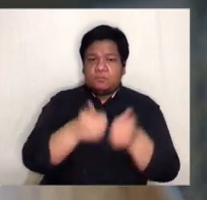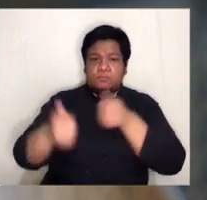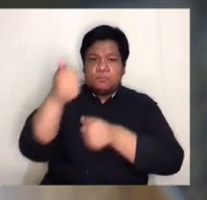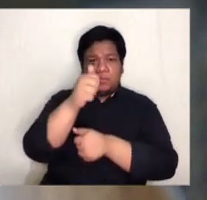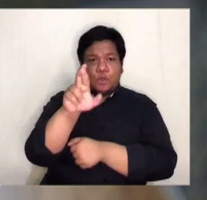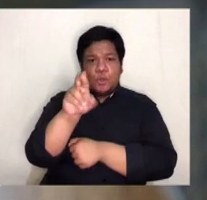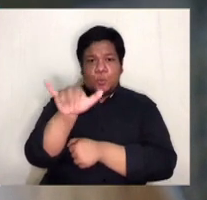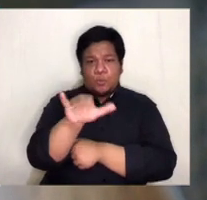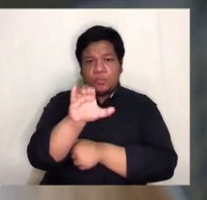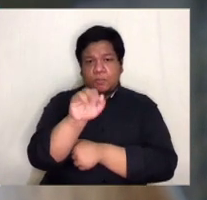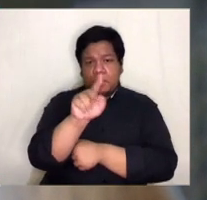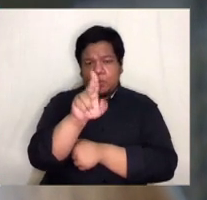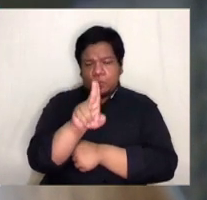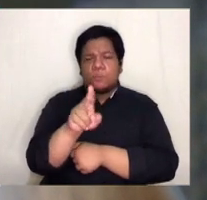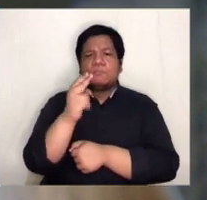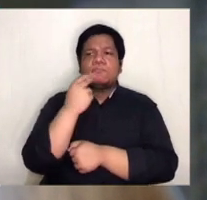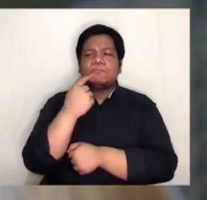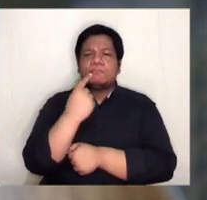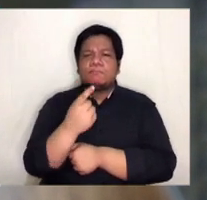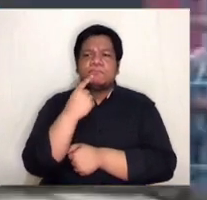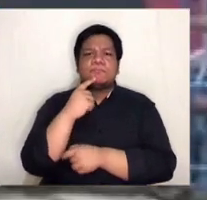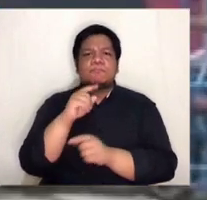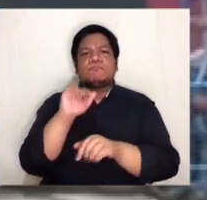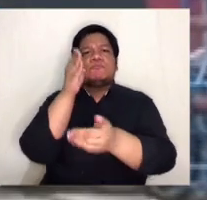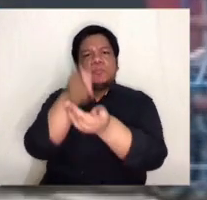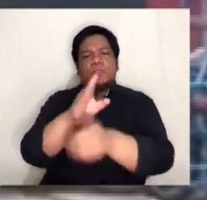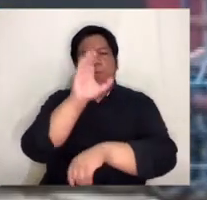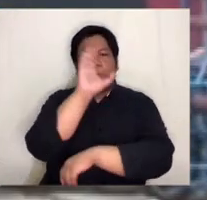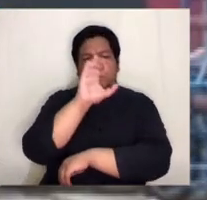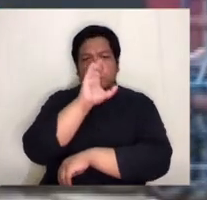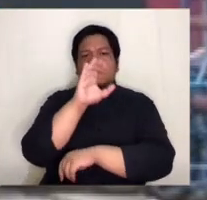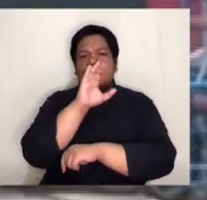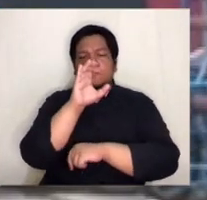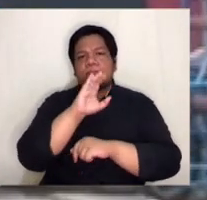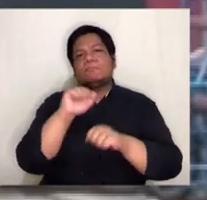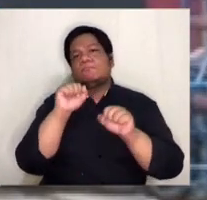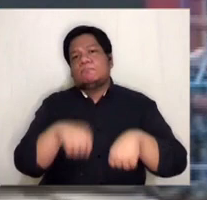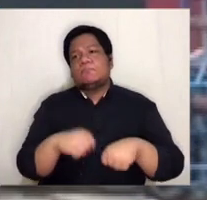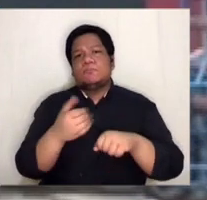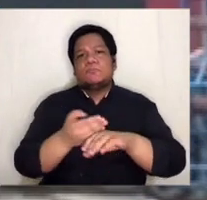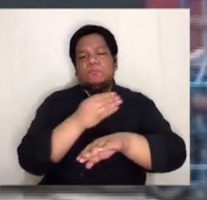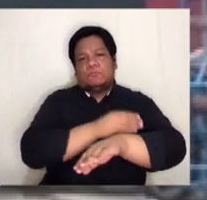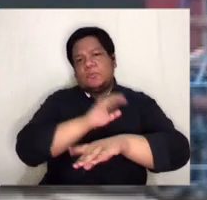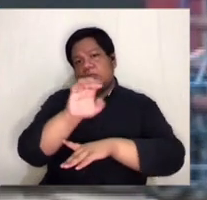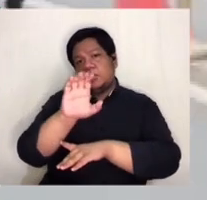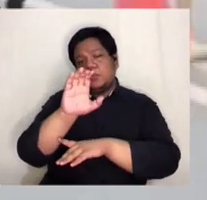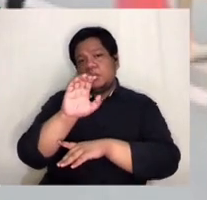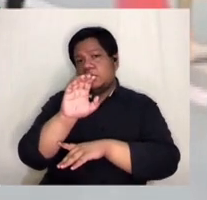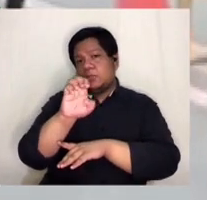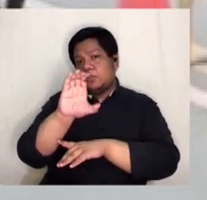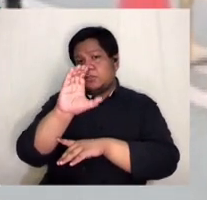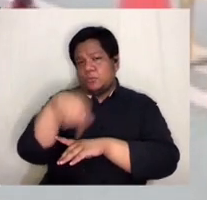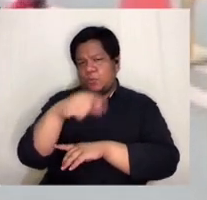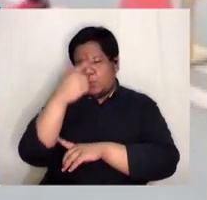Cebu's COVID-19 response after it has been placed again under the enhanced community quarantine due to the spike in the number of